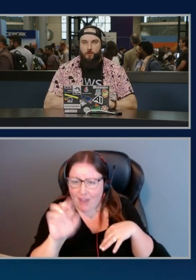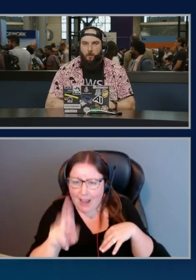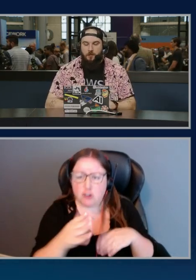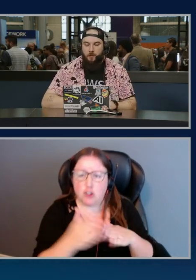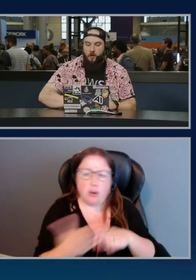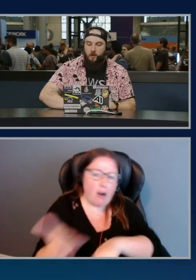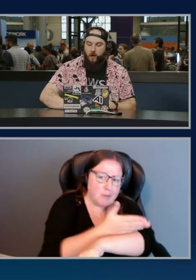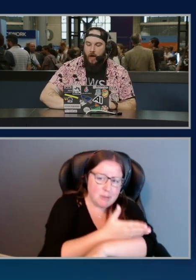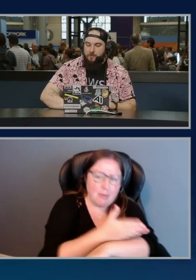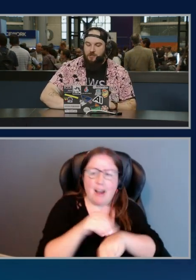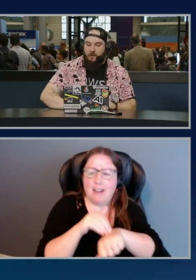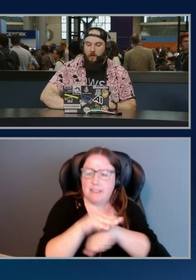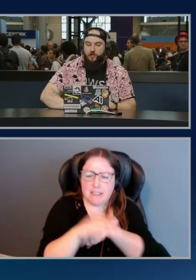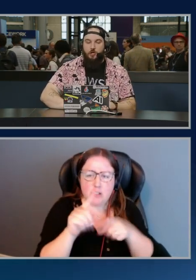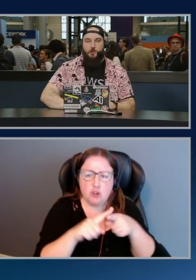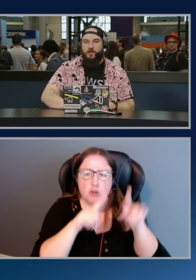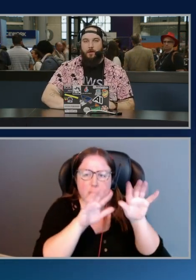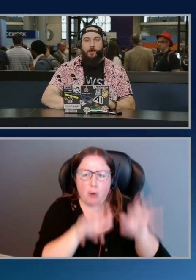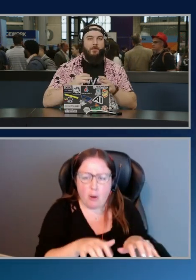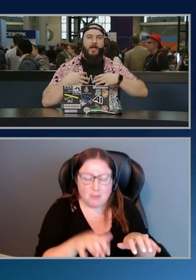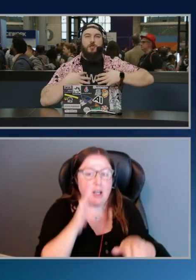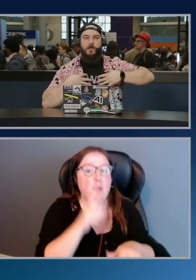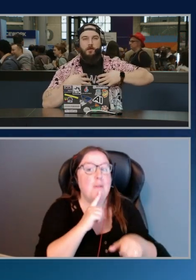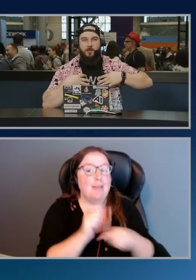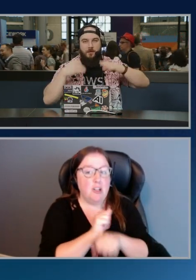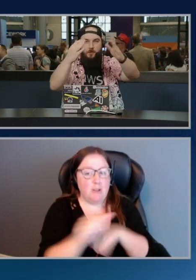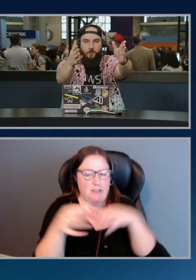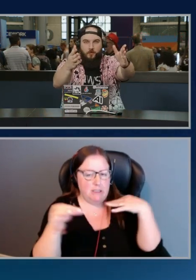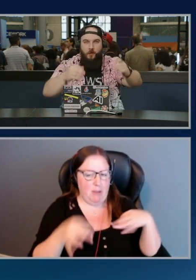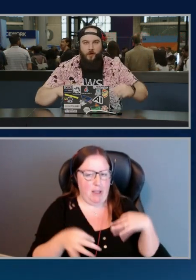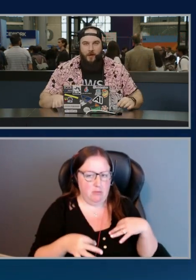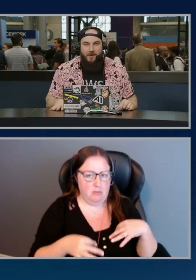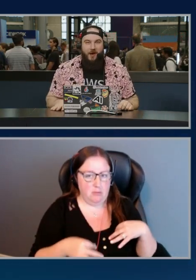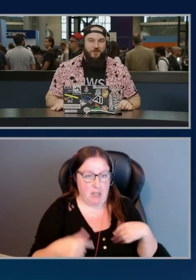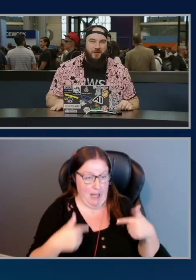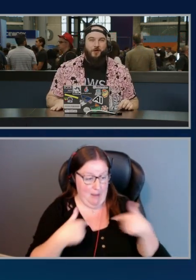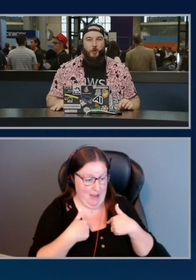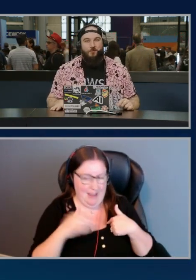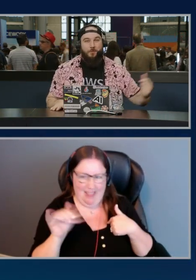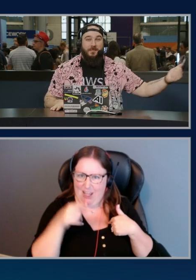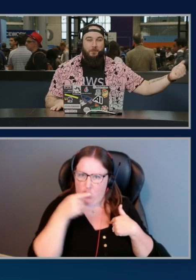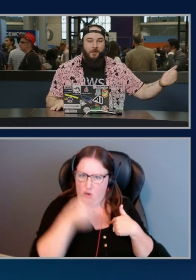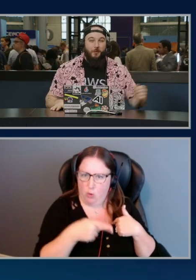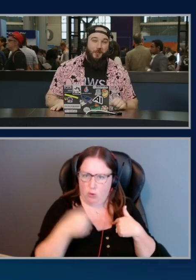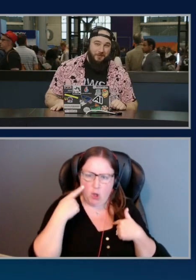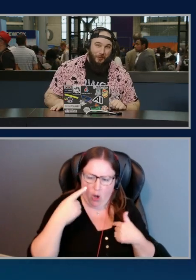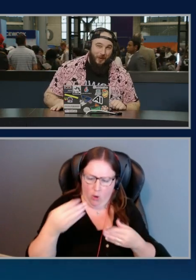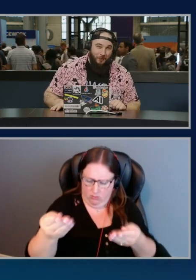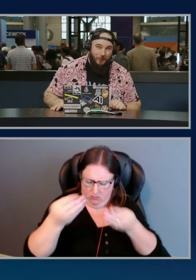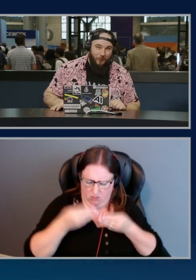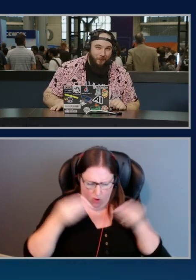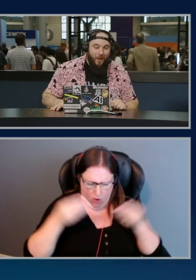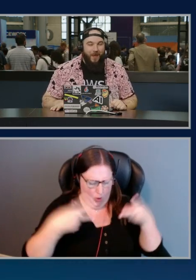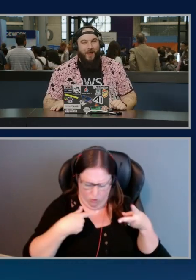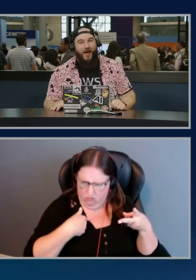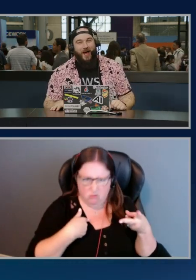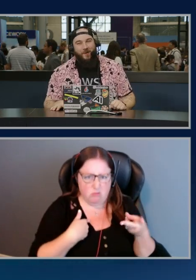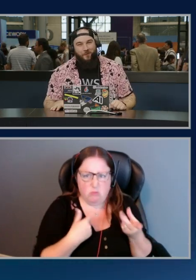send to prompt. I'm just going to literally do explain. And imagine me being you, inheriting a code from somebody who doesn't know how to